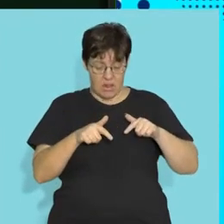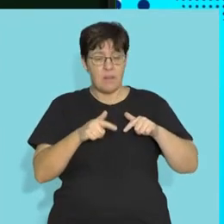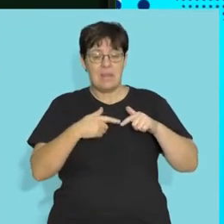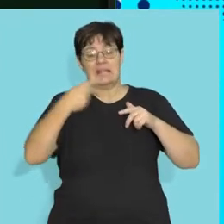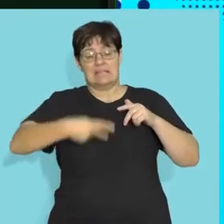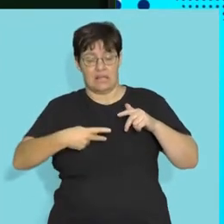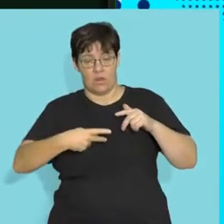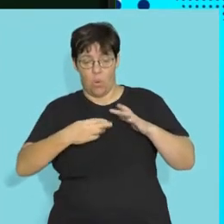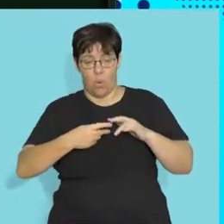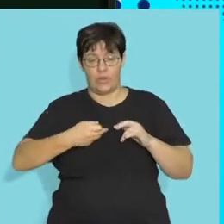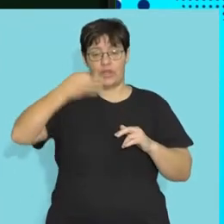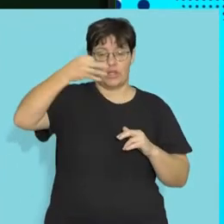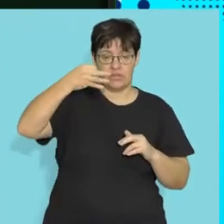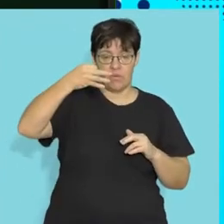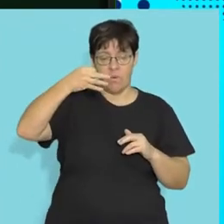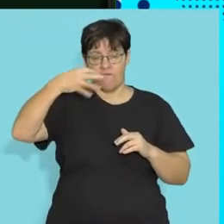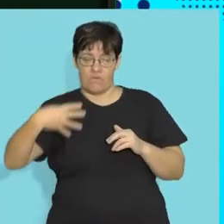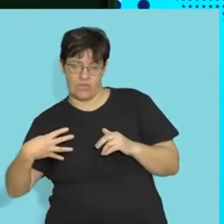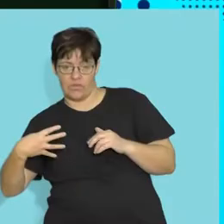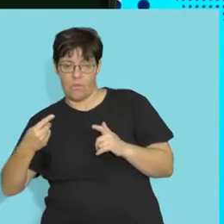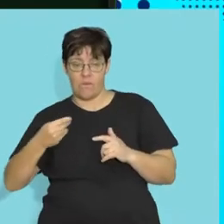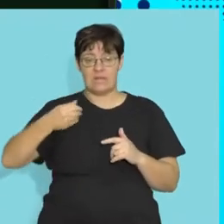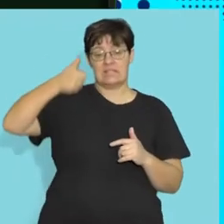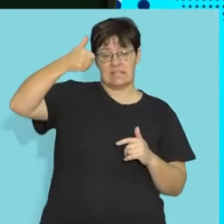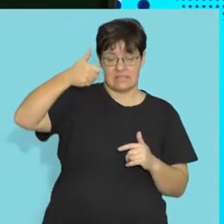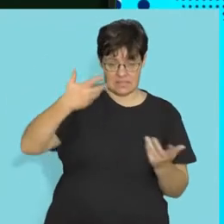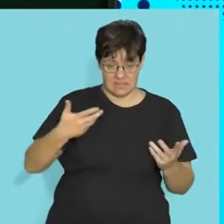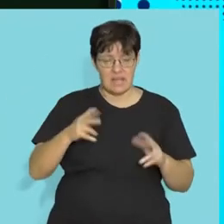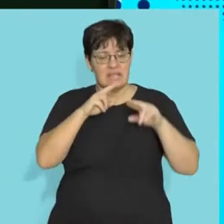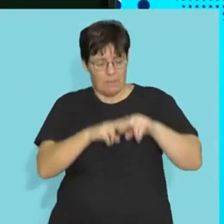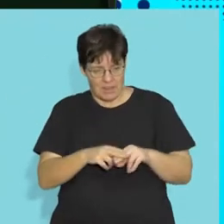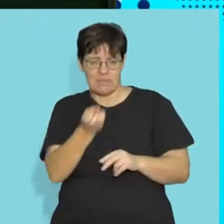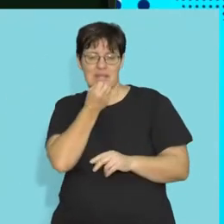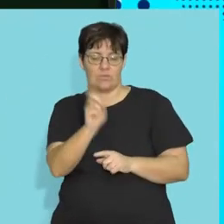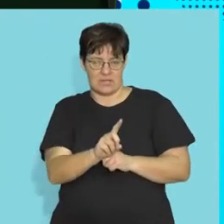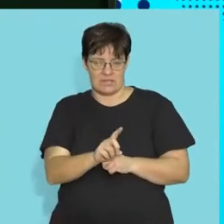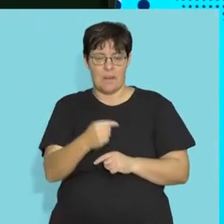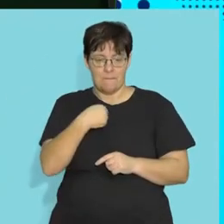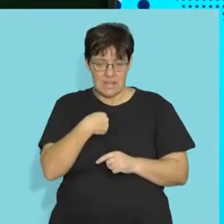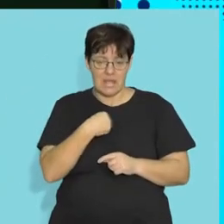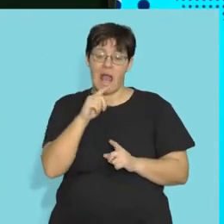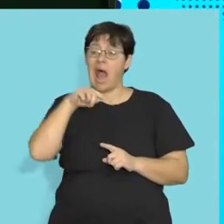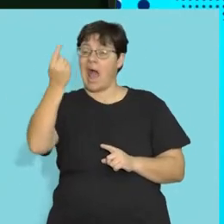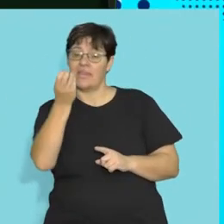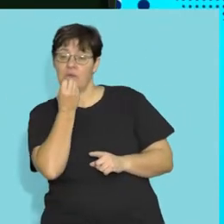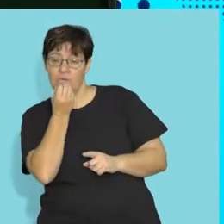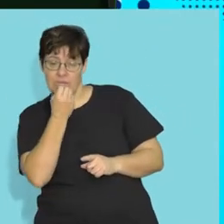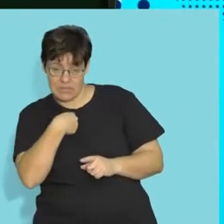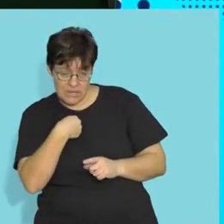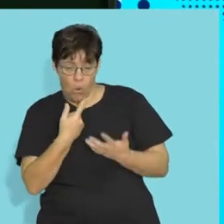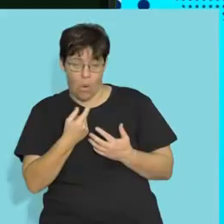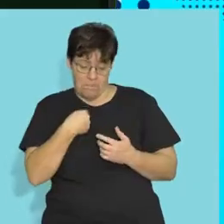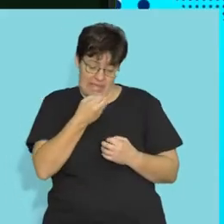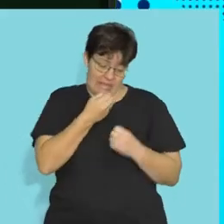levels depending on where they are situated, what they feed on, and whether they are consumed by other